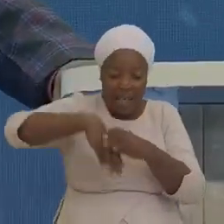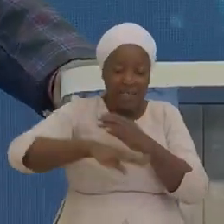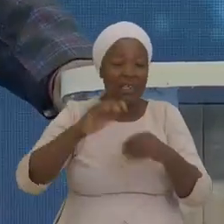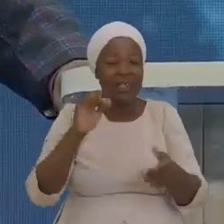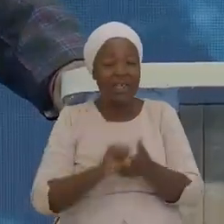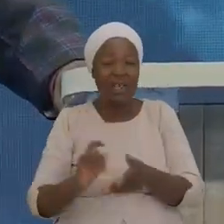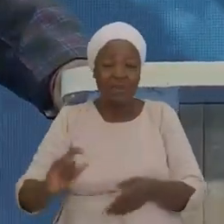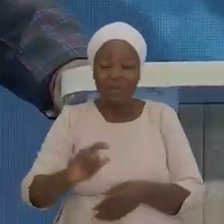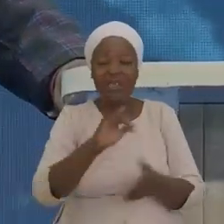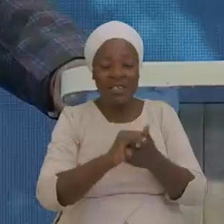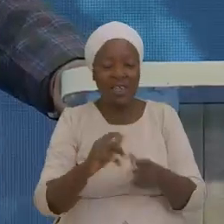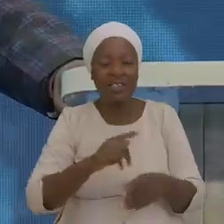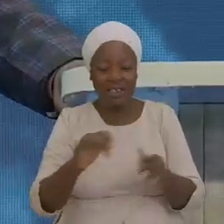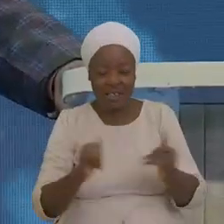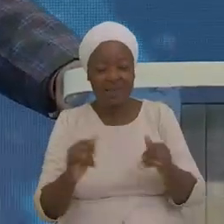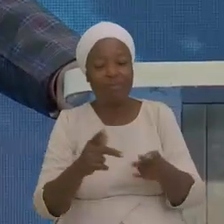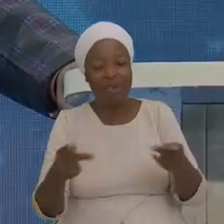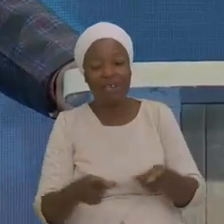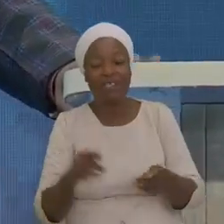They said, that's where we are now.